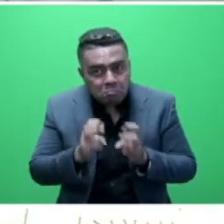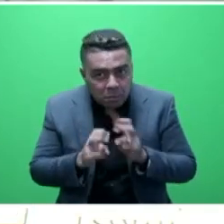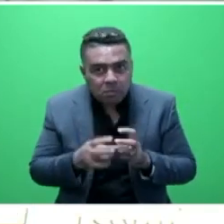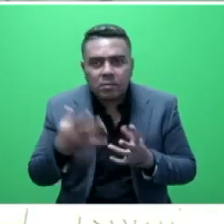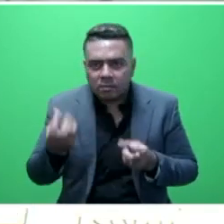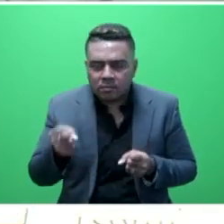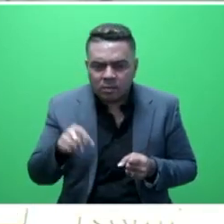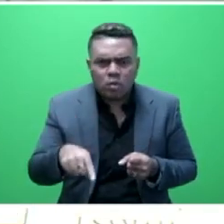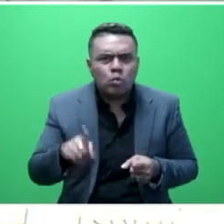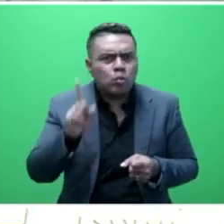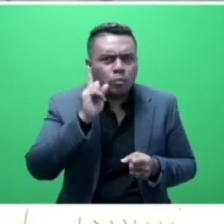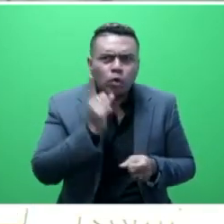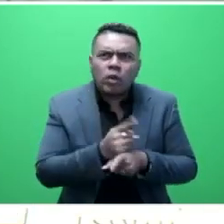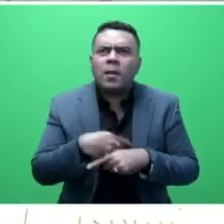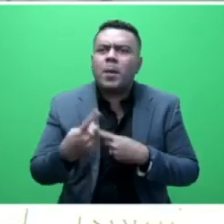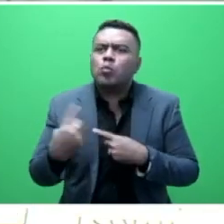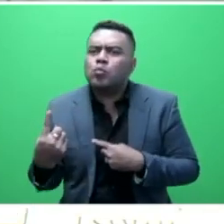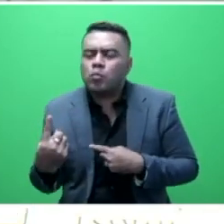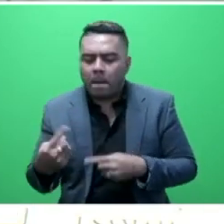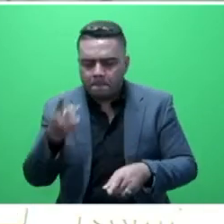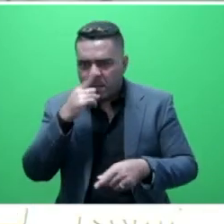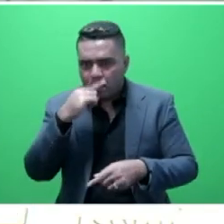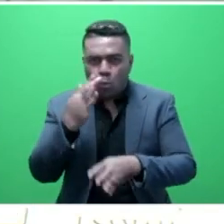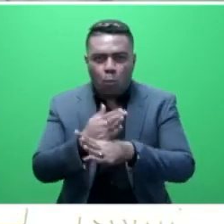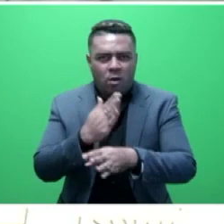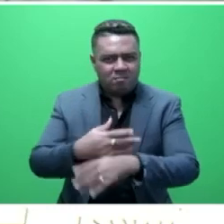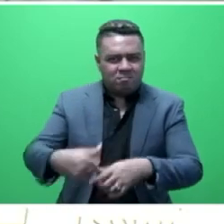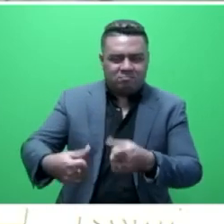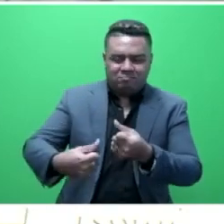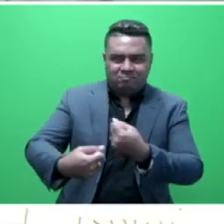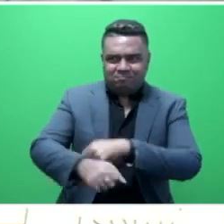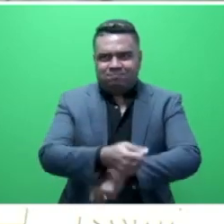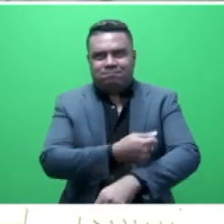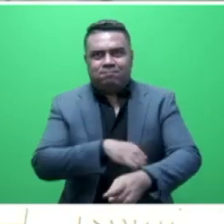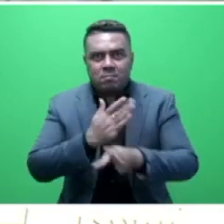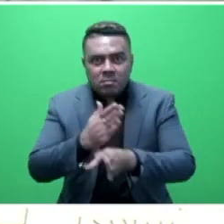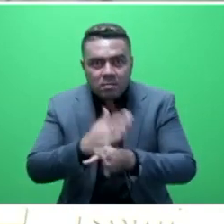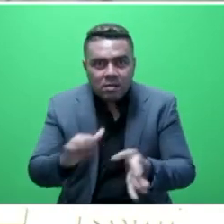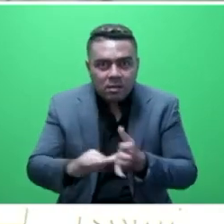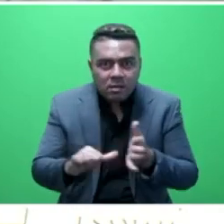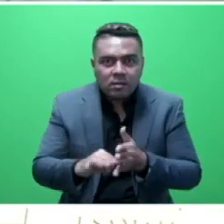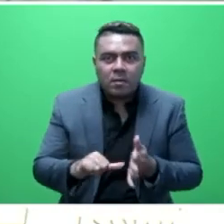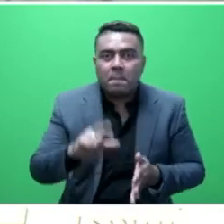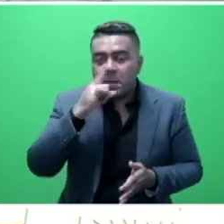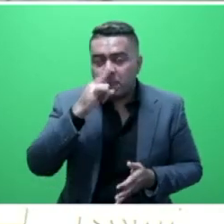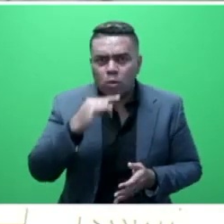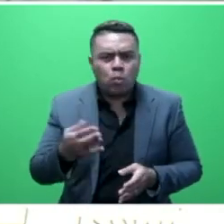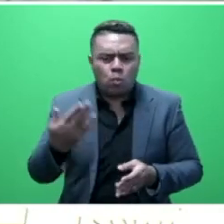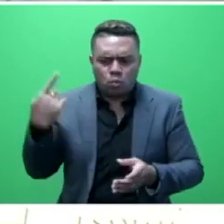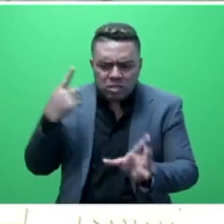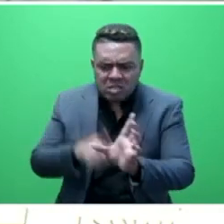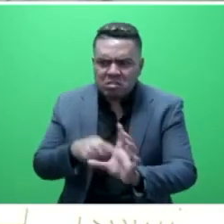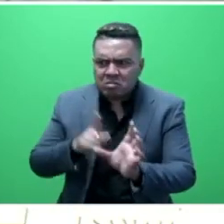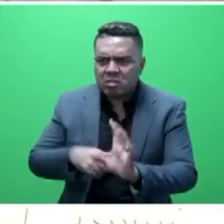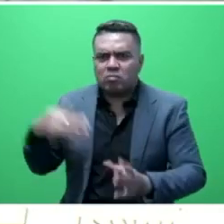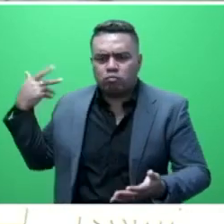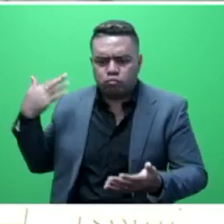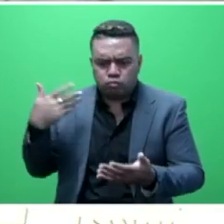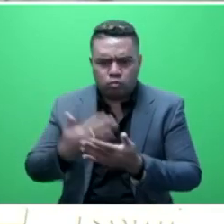made redundant at jobs they worked for decades, Fijians with families to feed, whose incomes have now